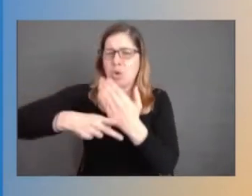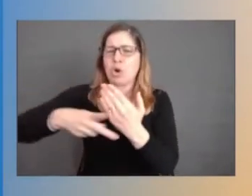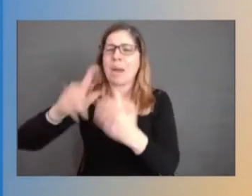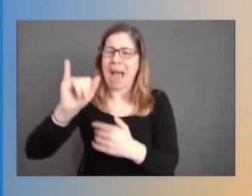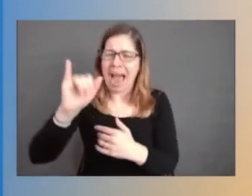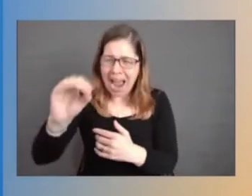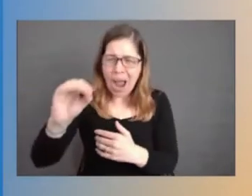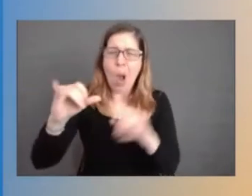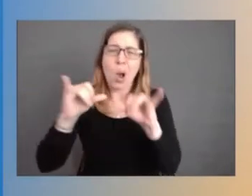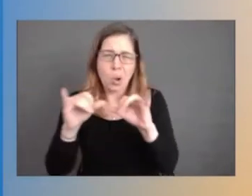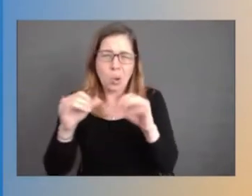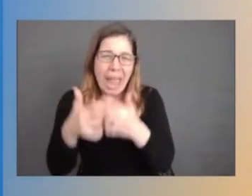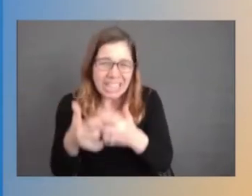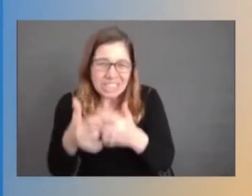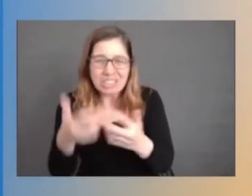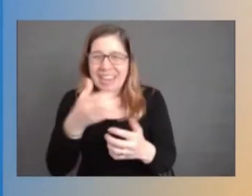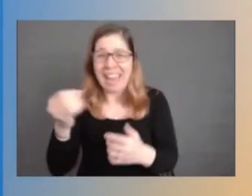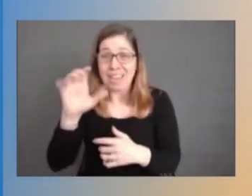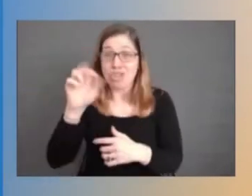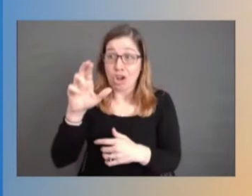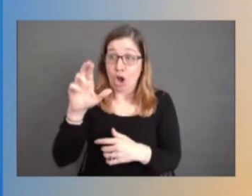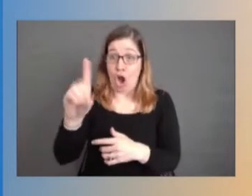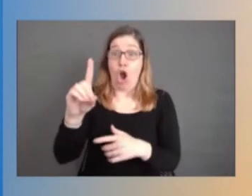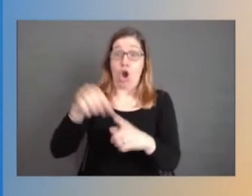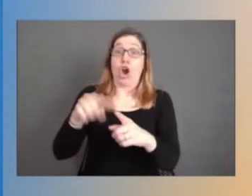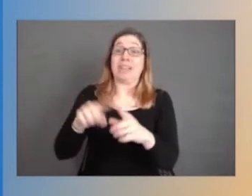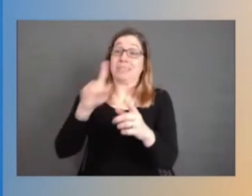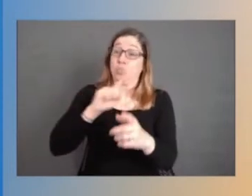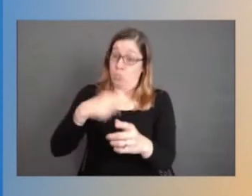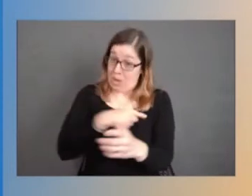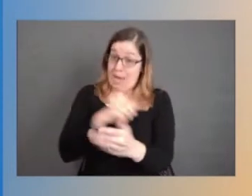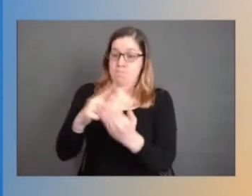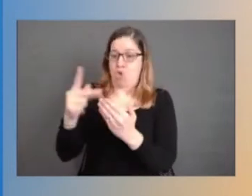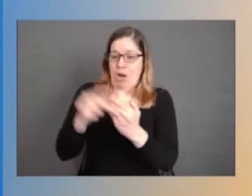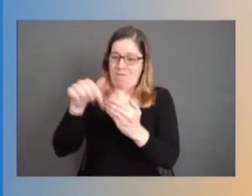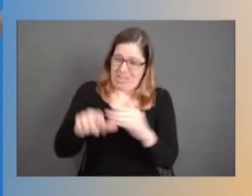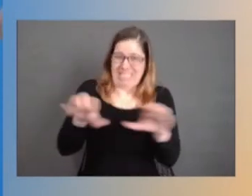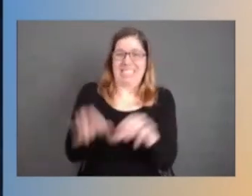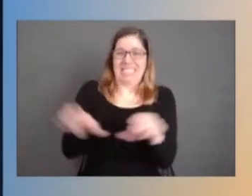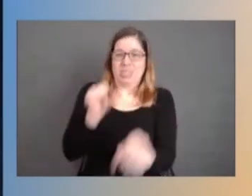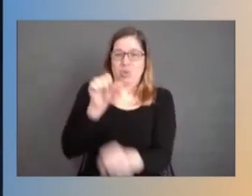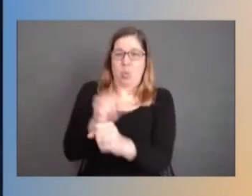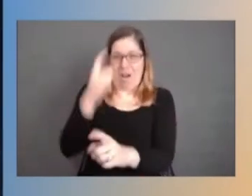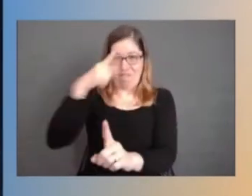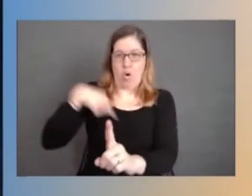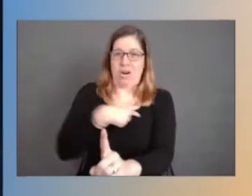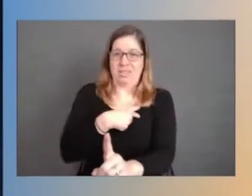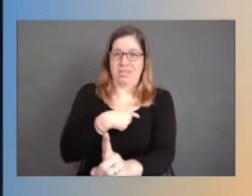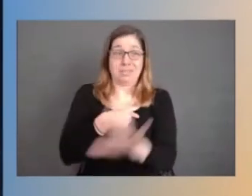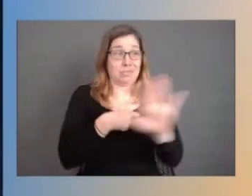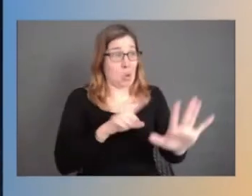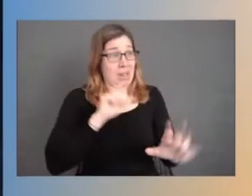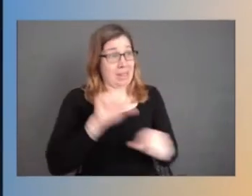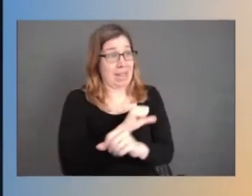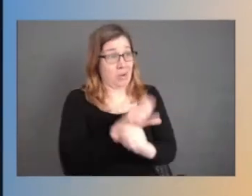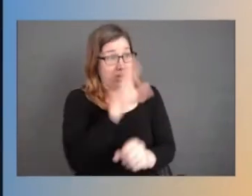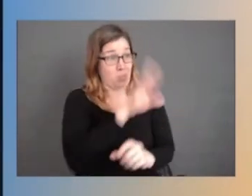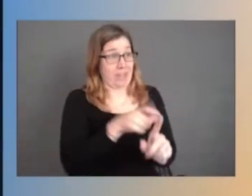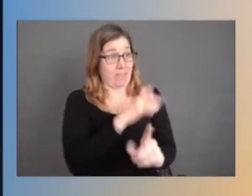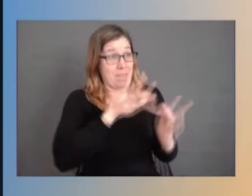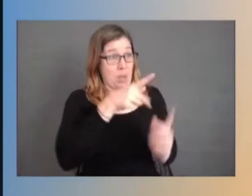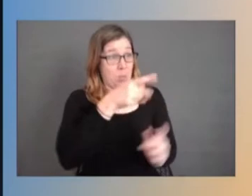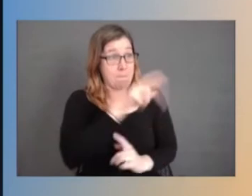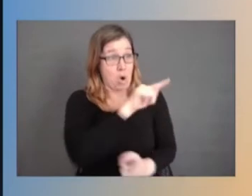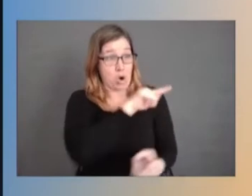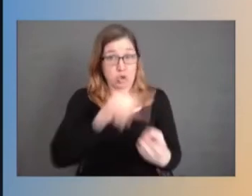in the card to do all of that work for you. Okay, so literally directly from the network port into main memory?